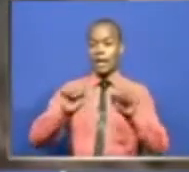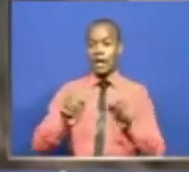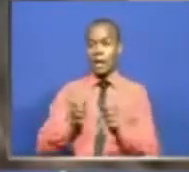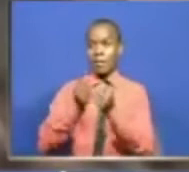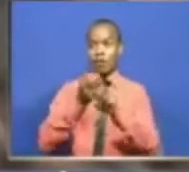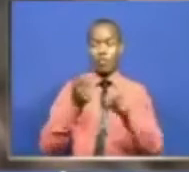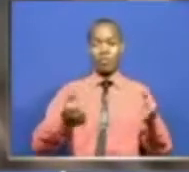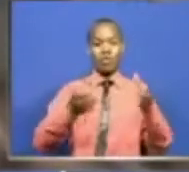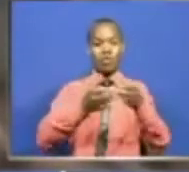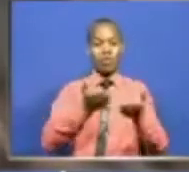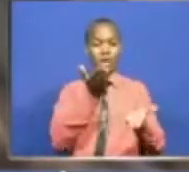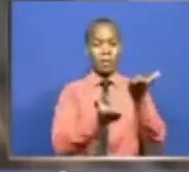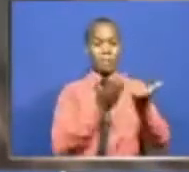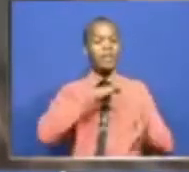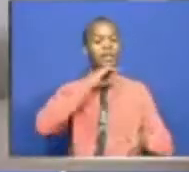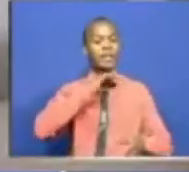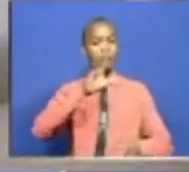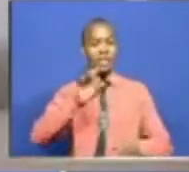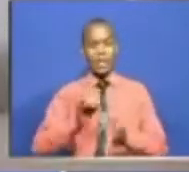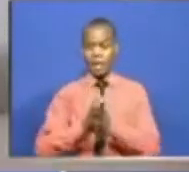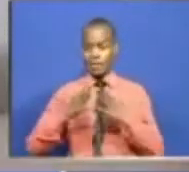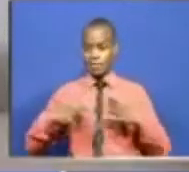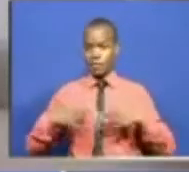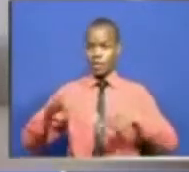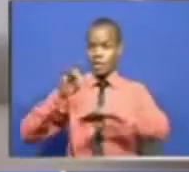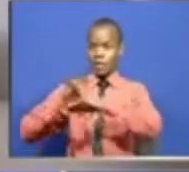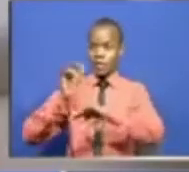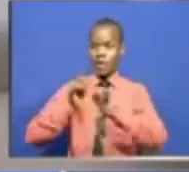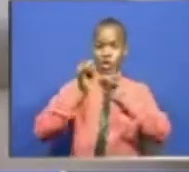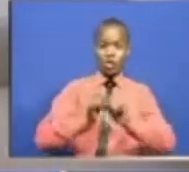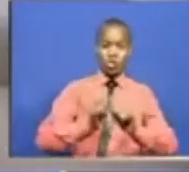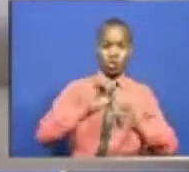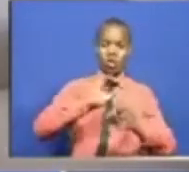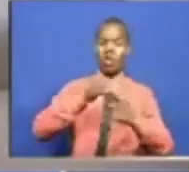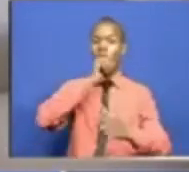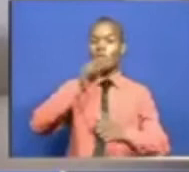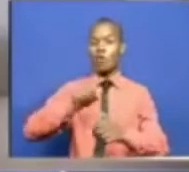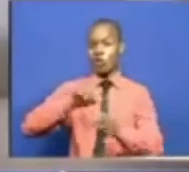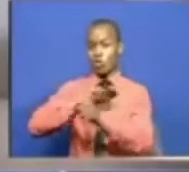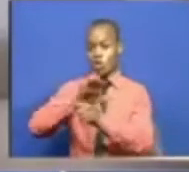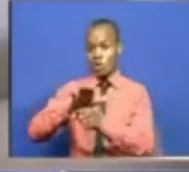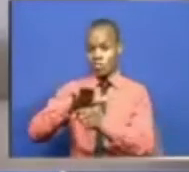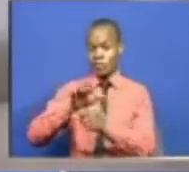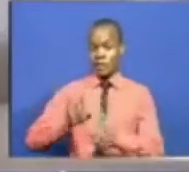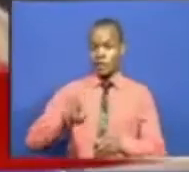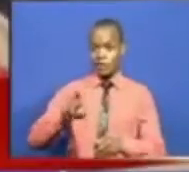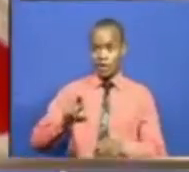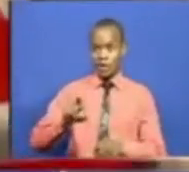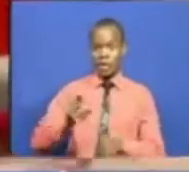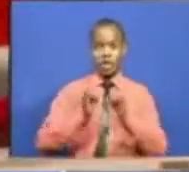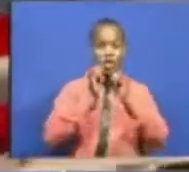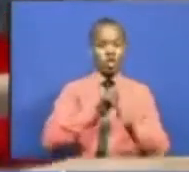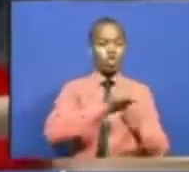mathematicians comparing death rates in people infected with either the new or the old versions of the virus. The new, more infectious